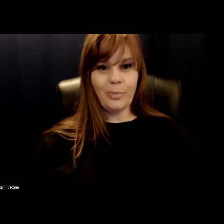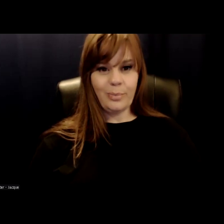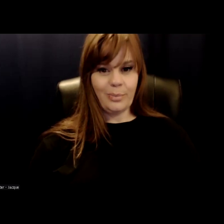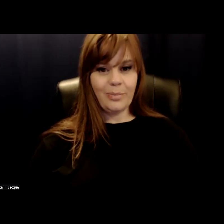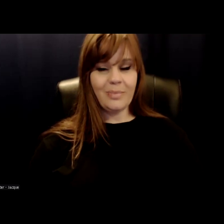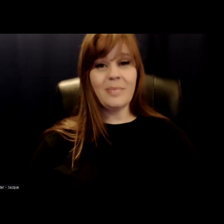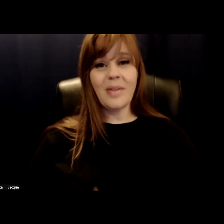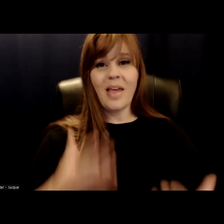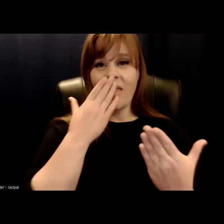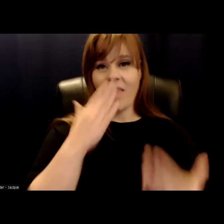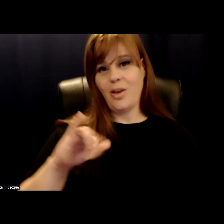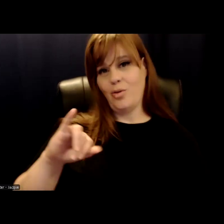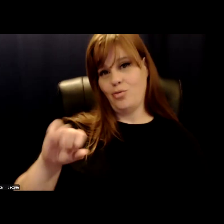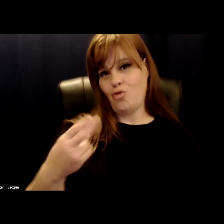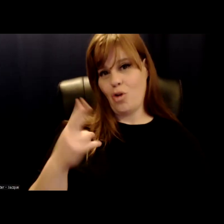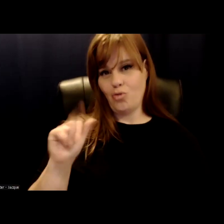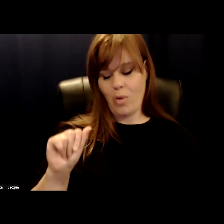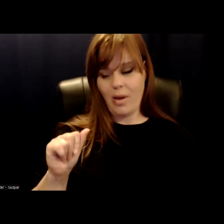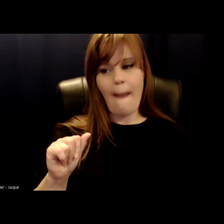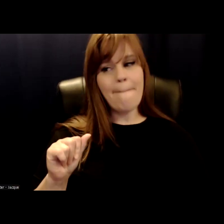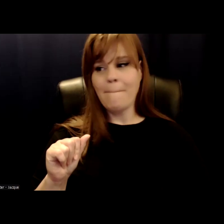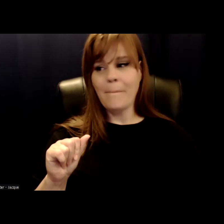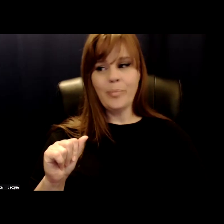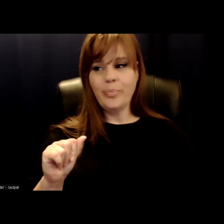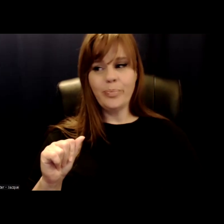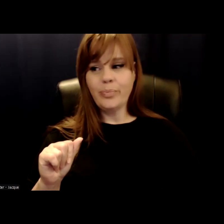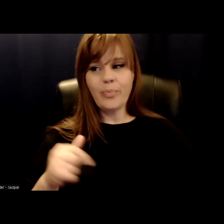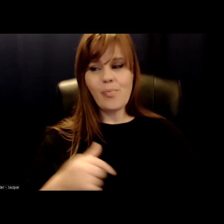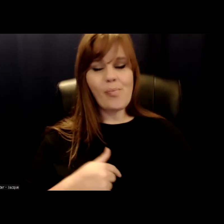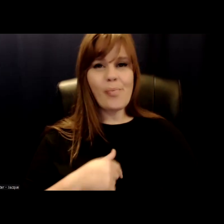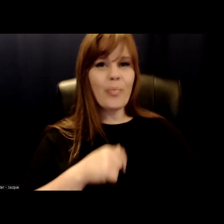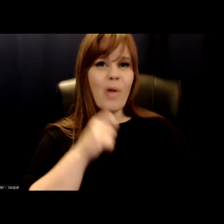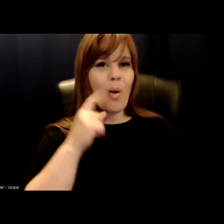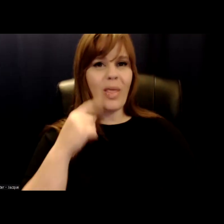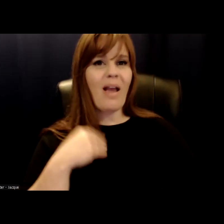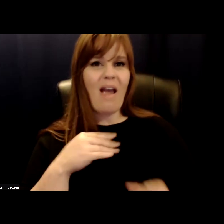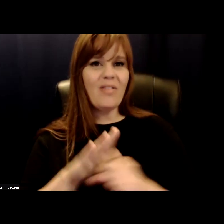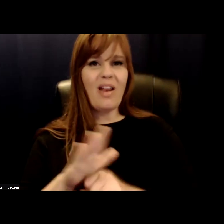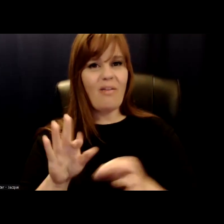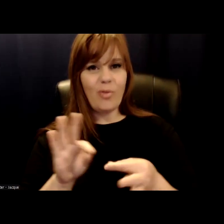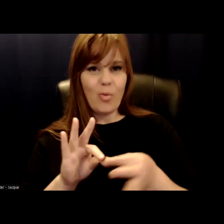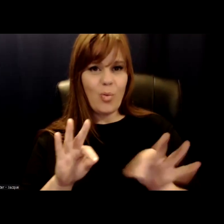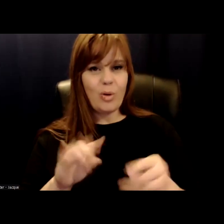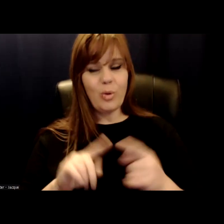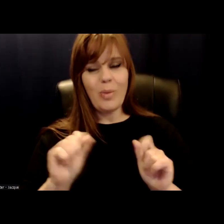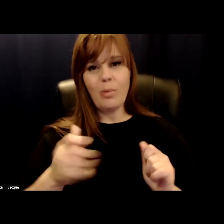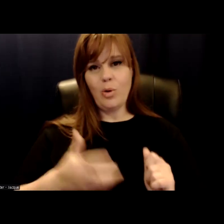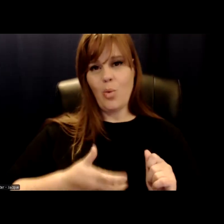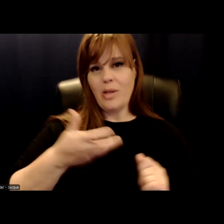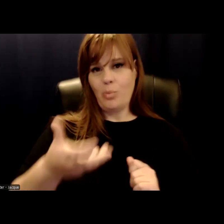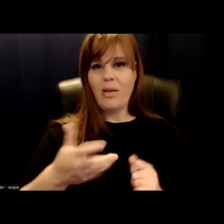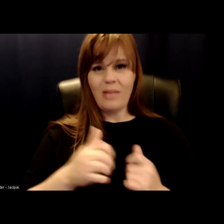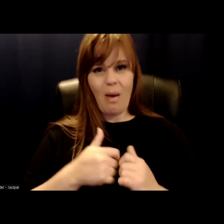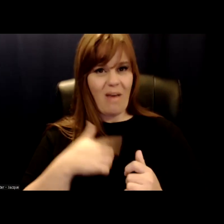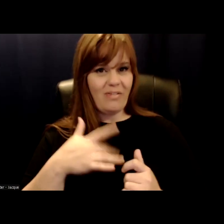Thank you, Joshua. I don't think I have words enough to express how I feel, and I don't think any of